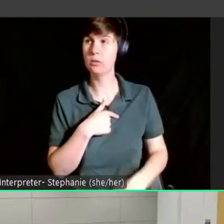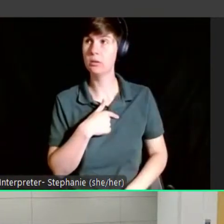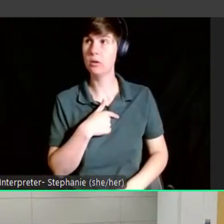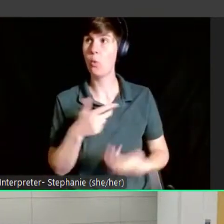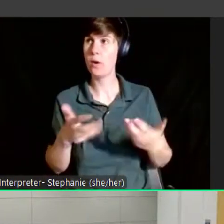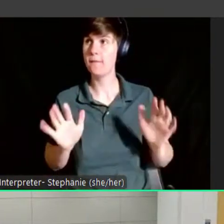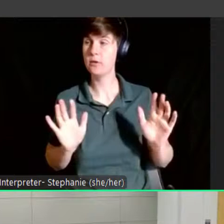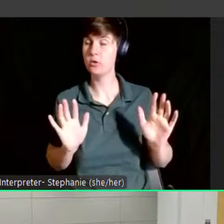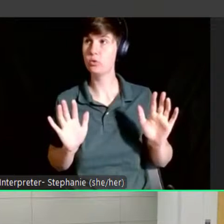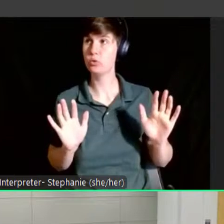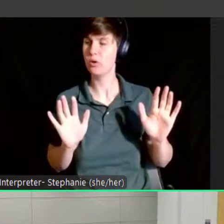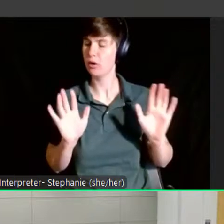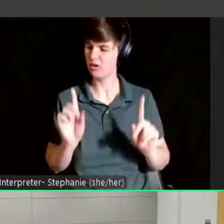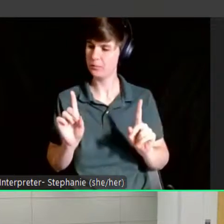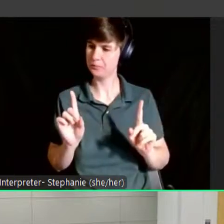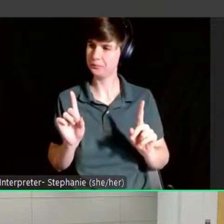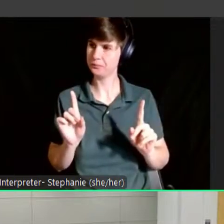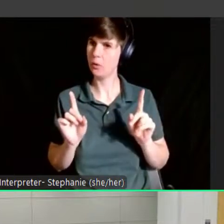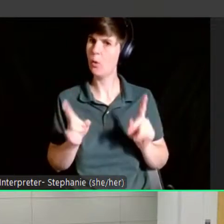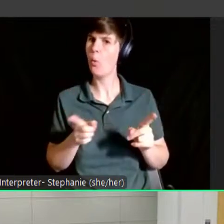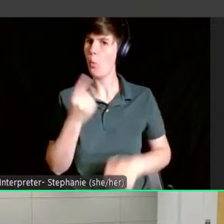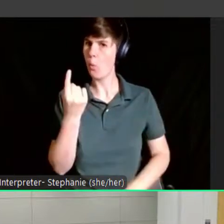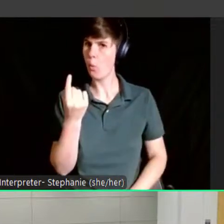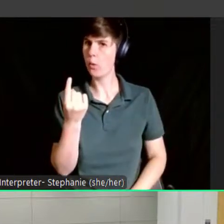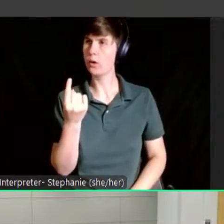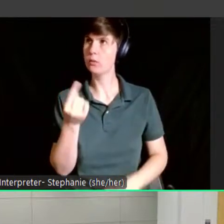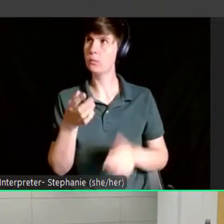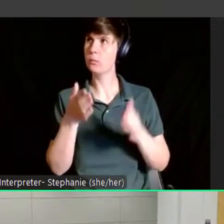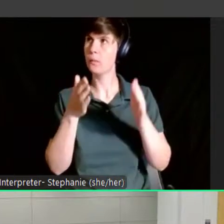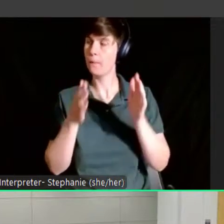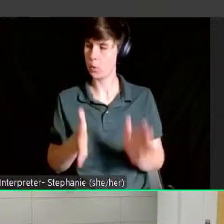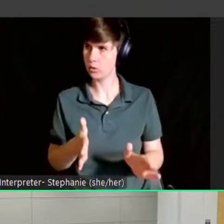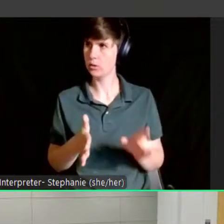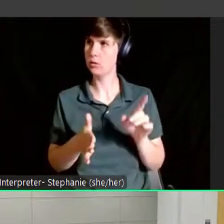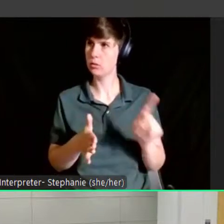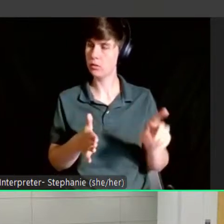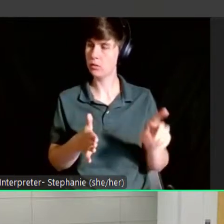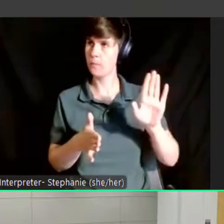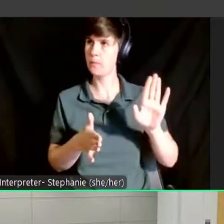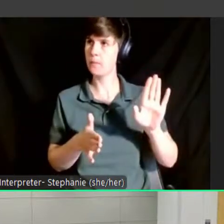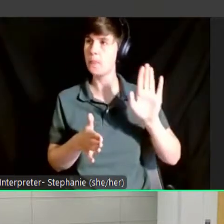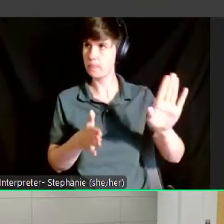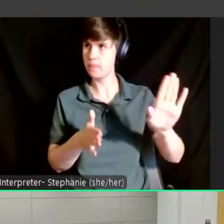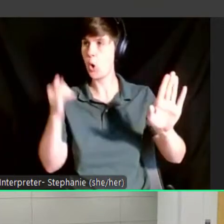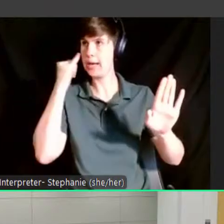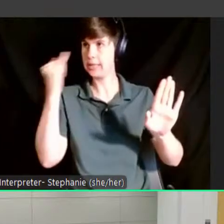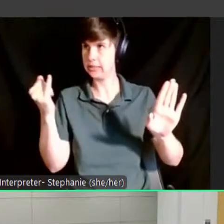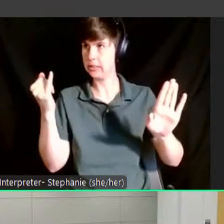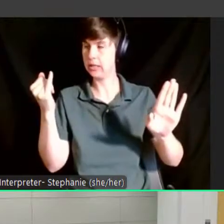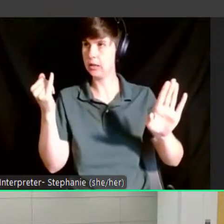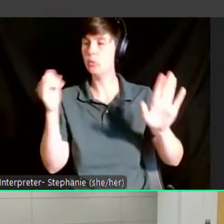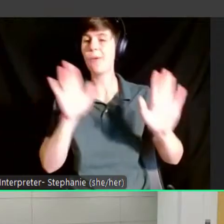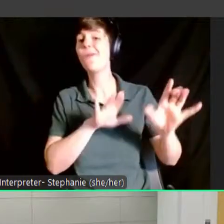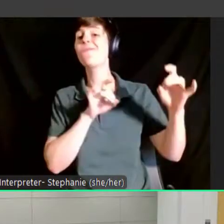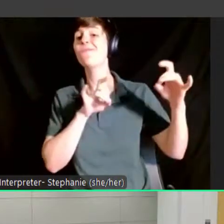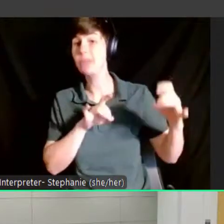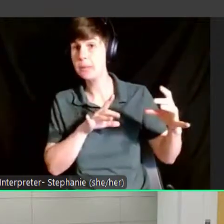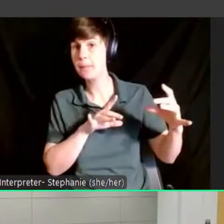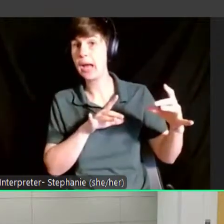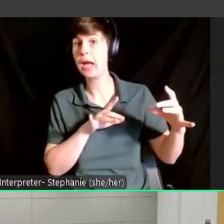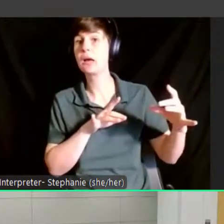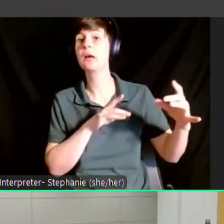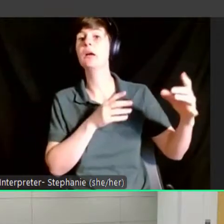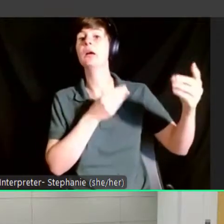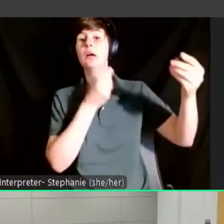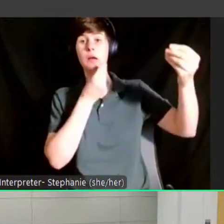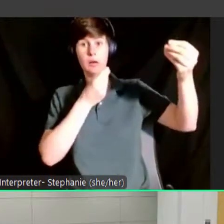actually, one of the folks whose idea, who presented feedback that led to this was from